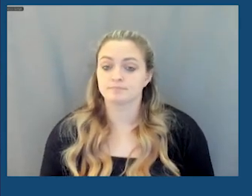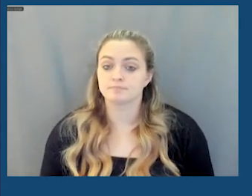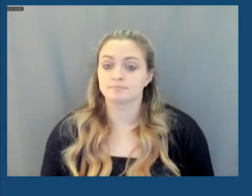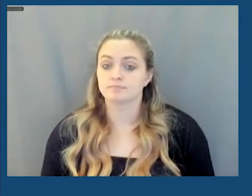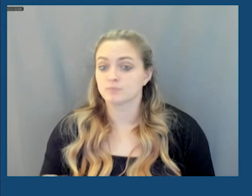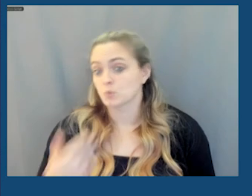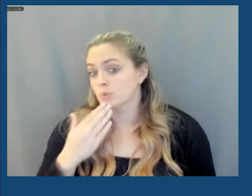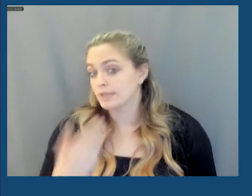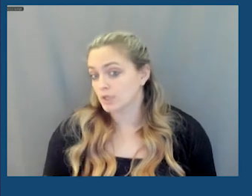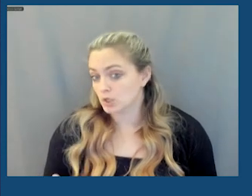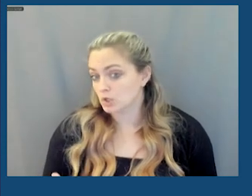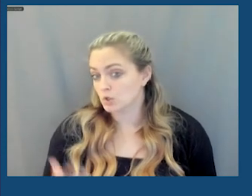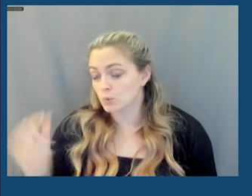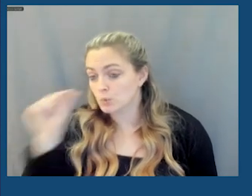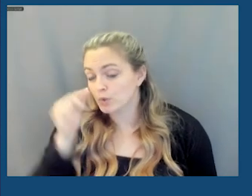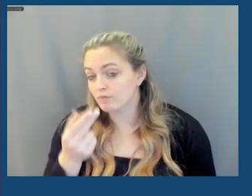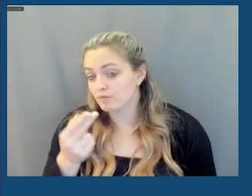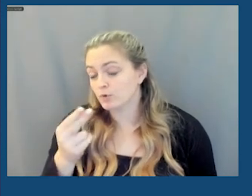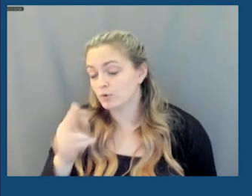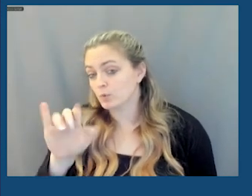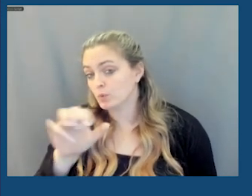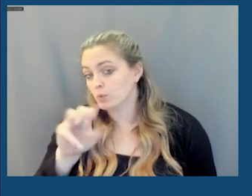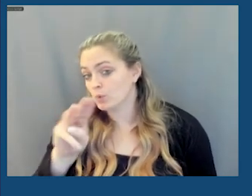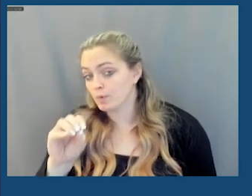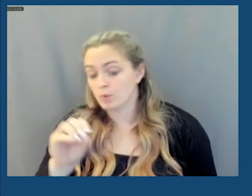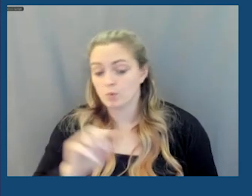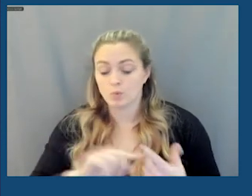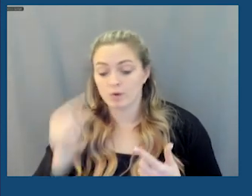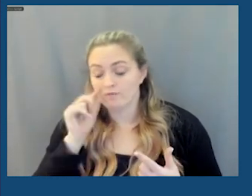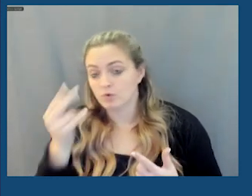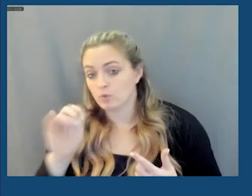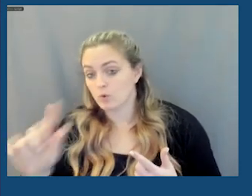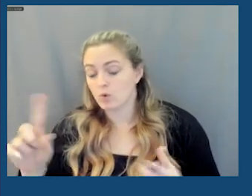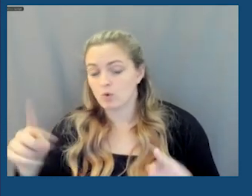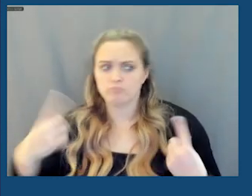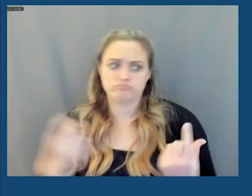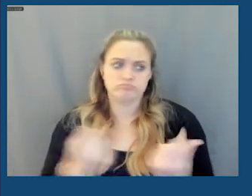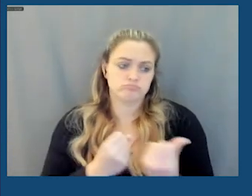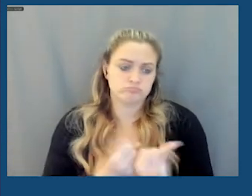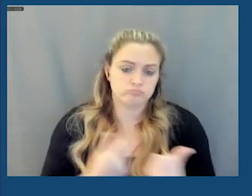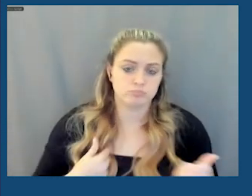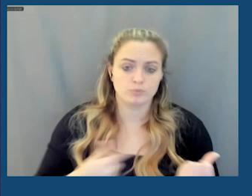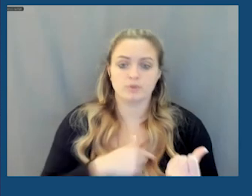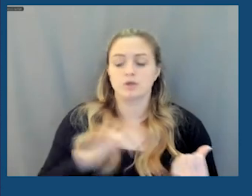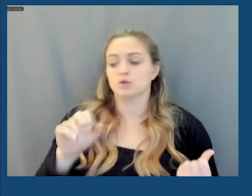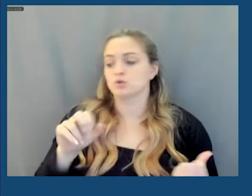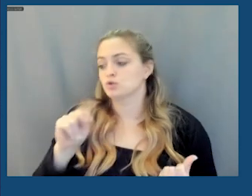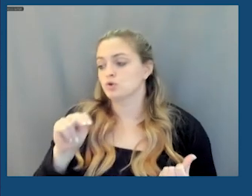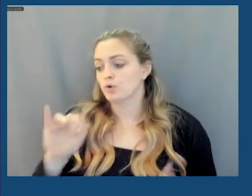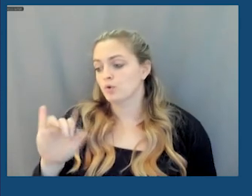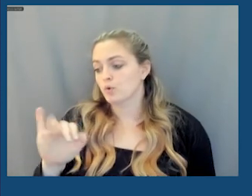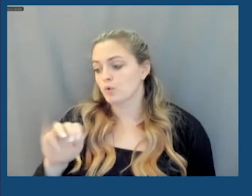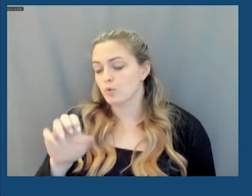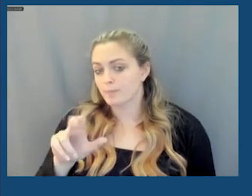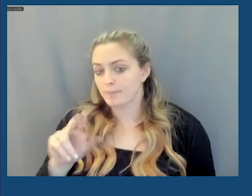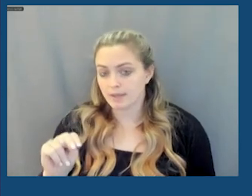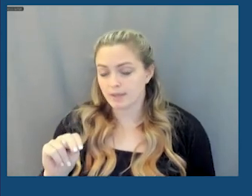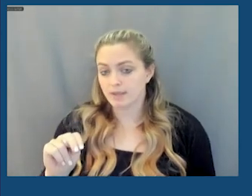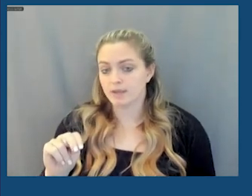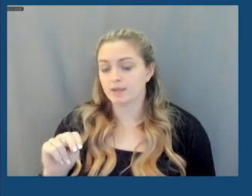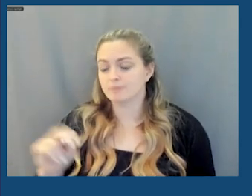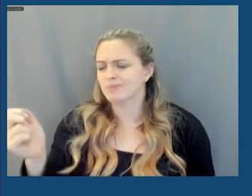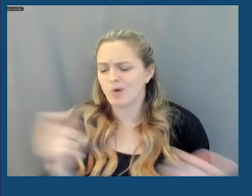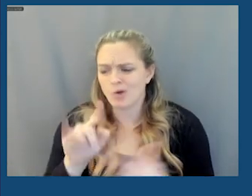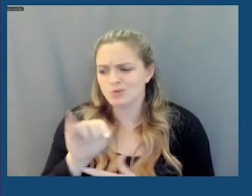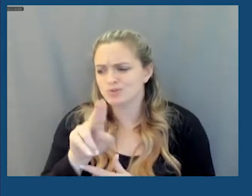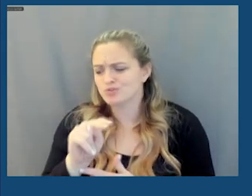thank you, Governor Cuomo. Thank you, Governor Hochul, who has always been with us. Sean Coleman and Ace and all trans New Yorkers are